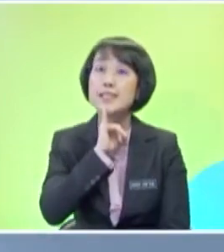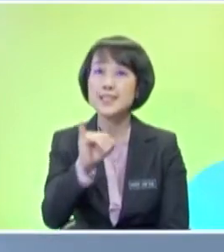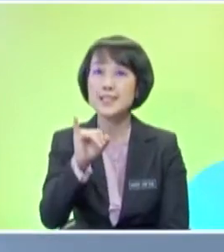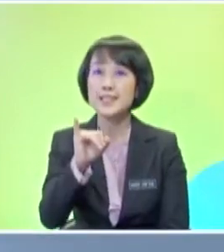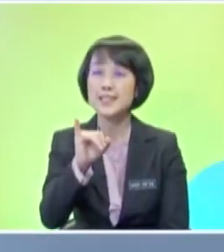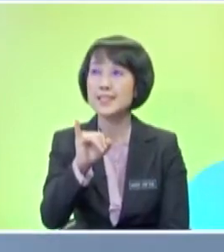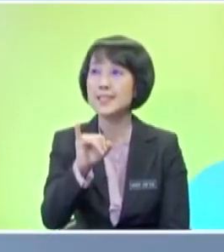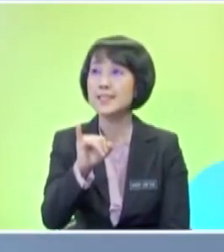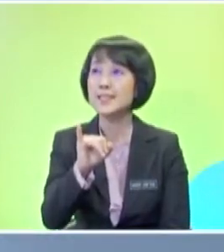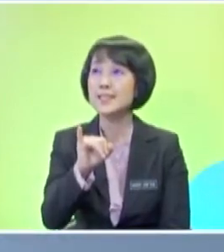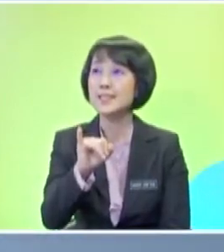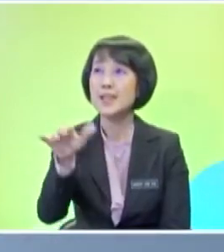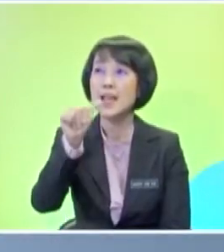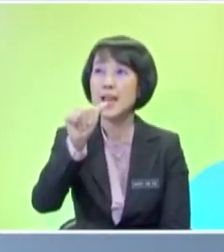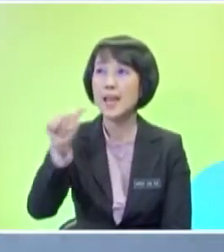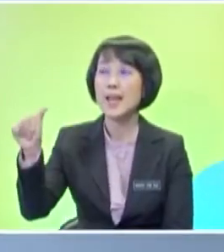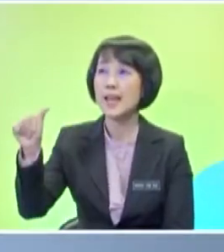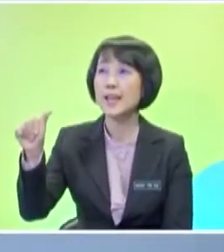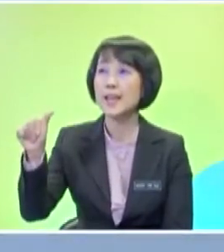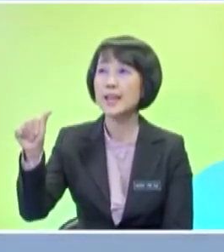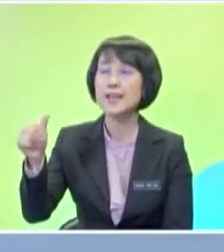is a